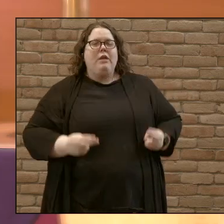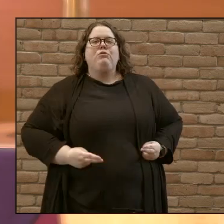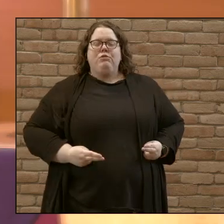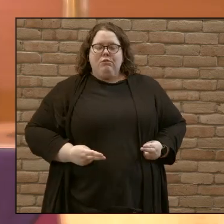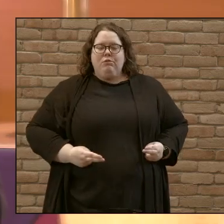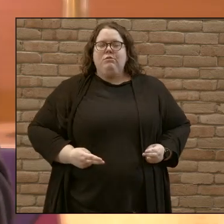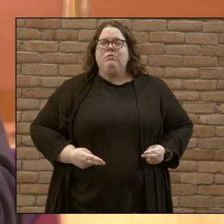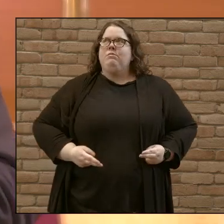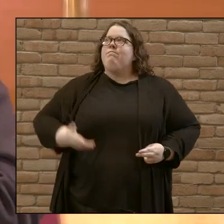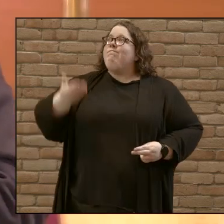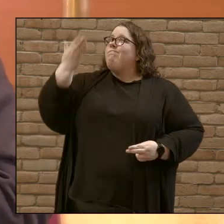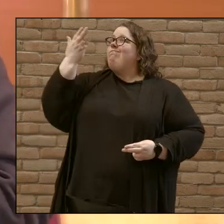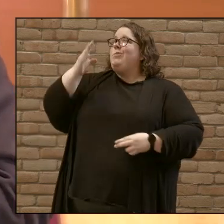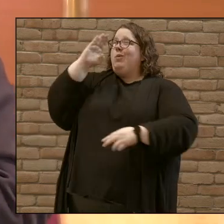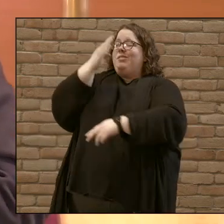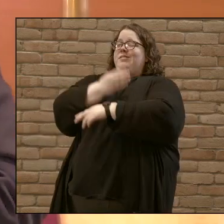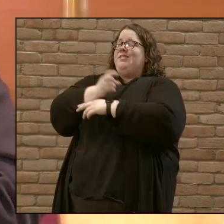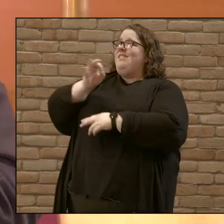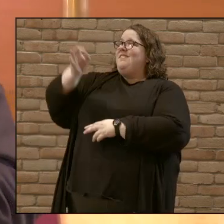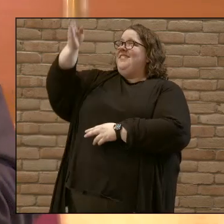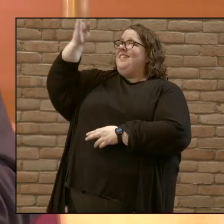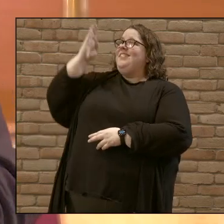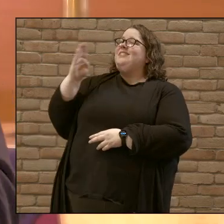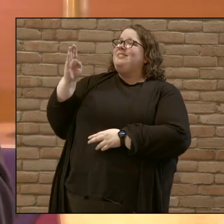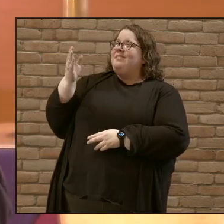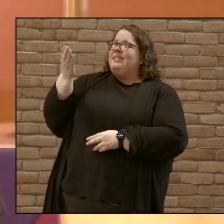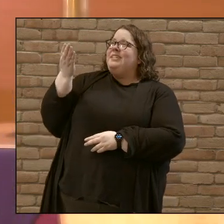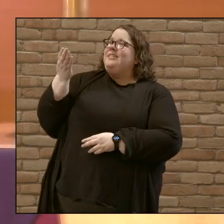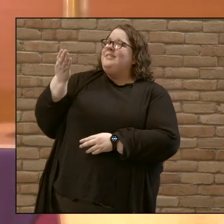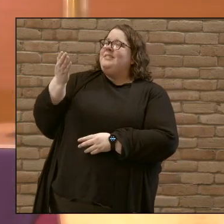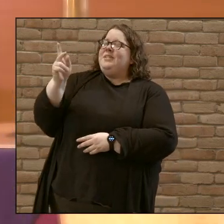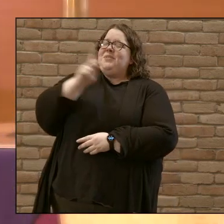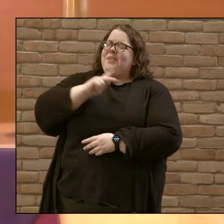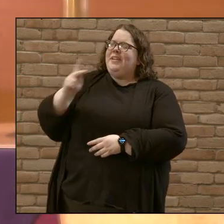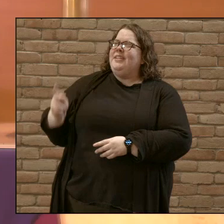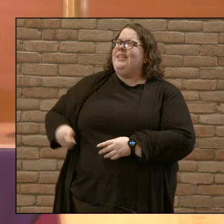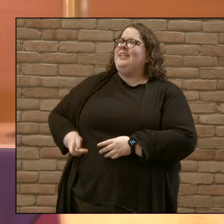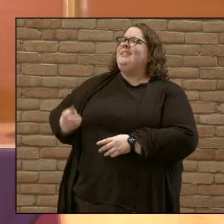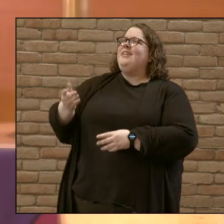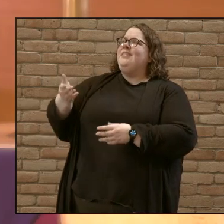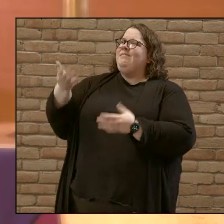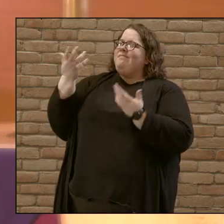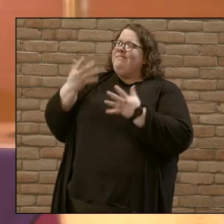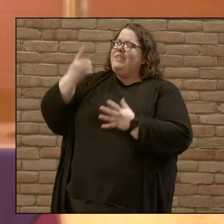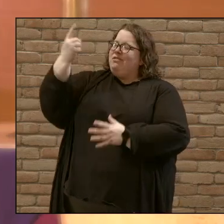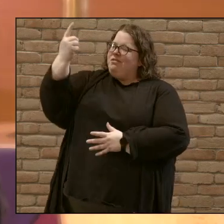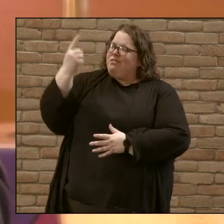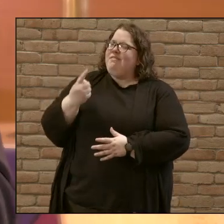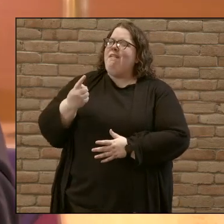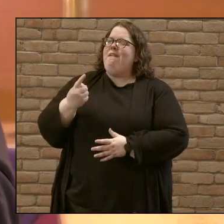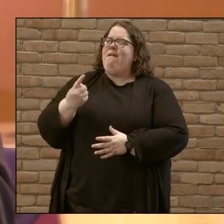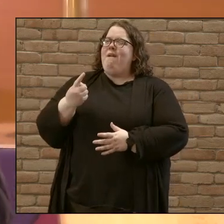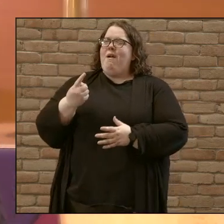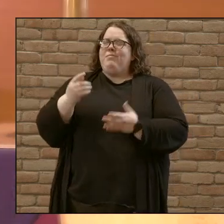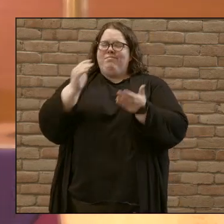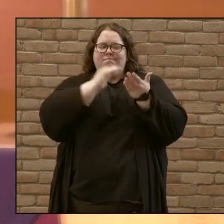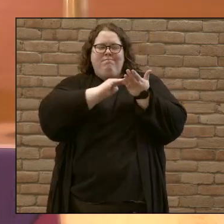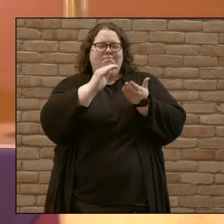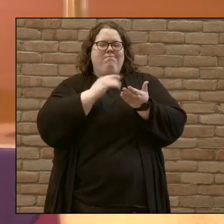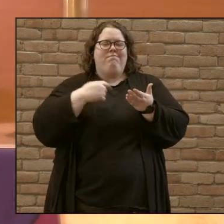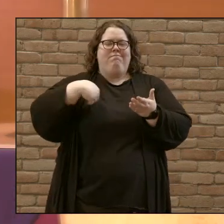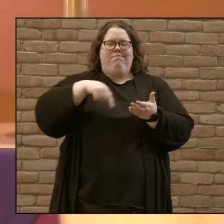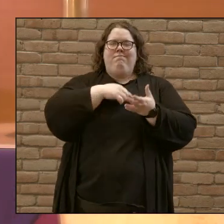You are the Son of God. You are the King who has come to reconcile us to the